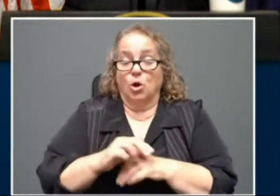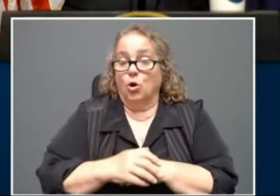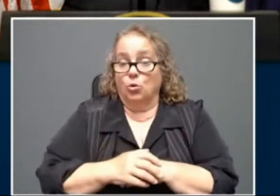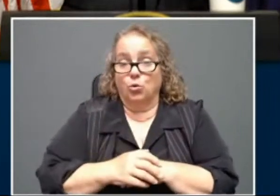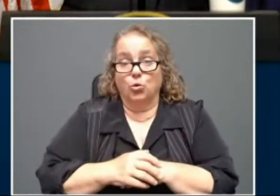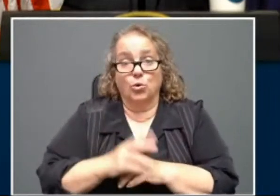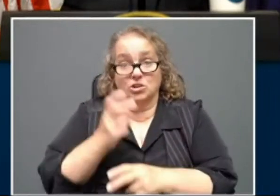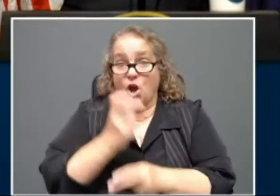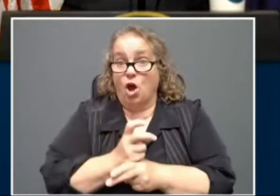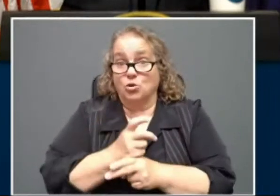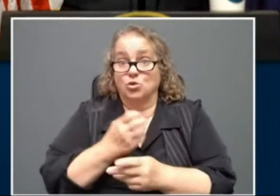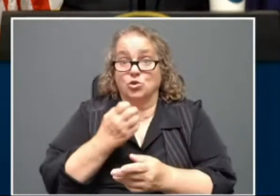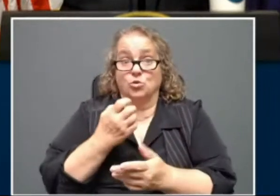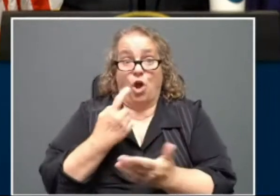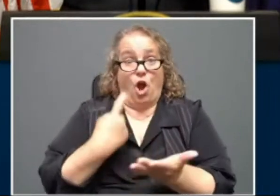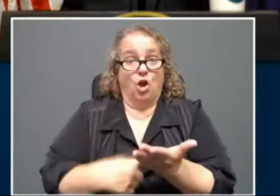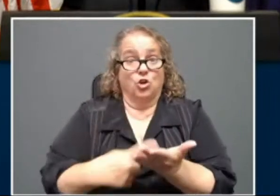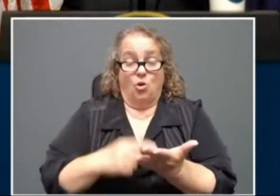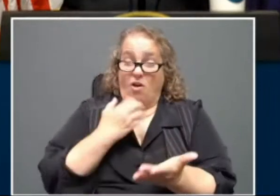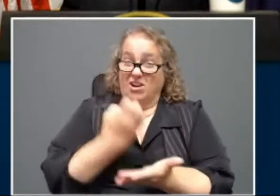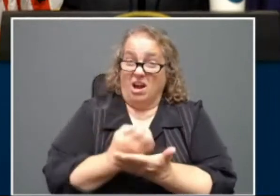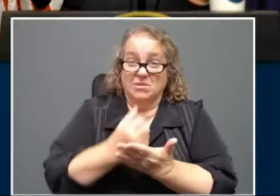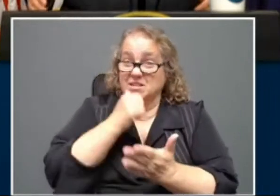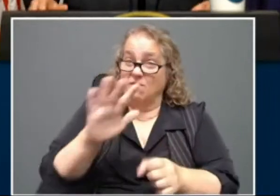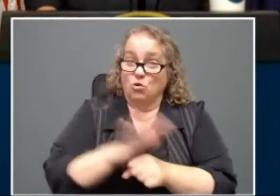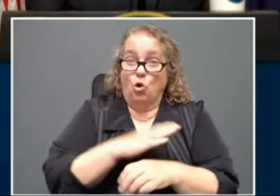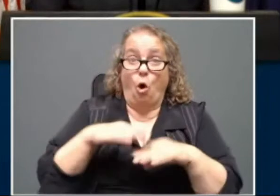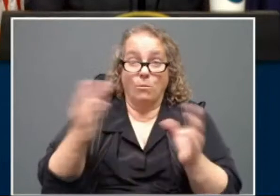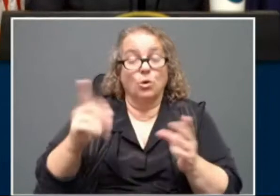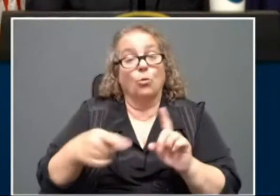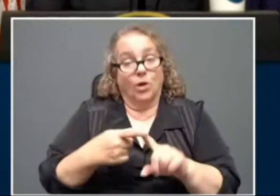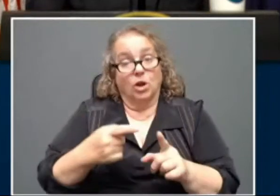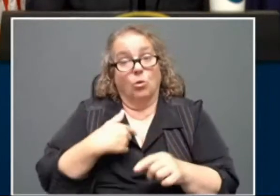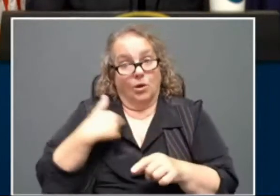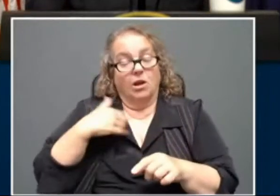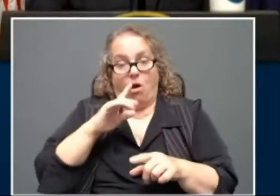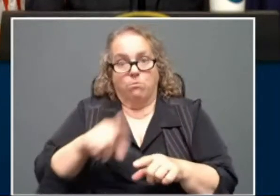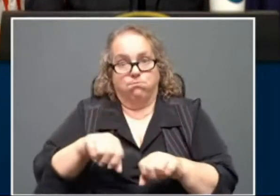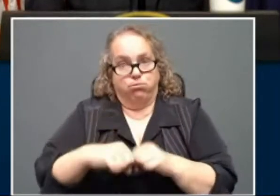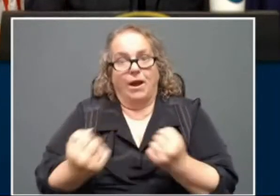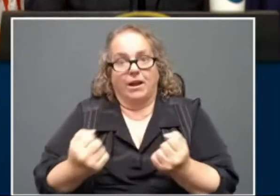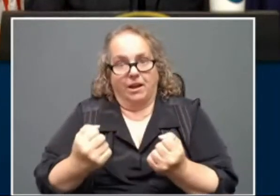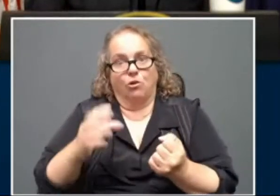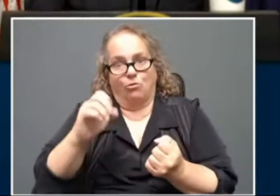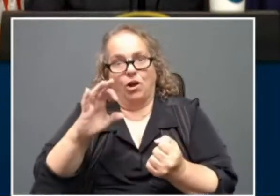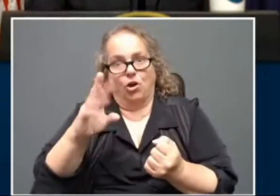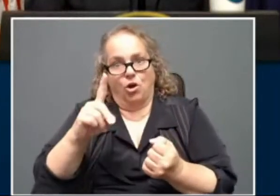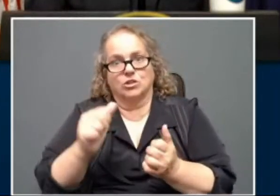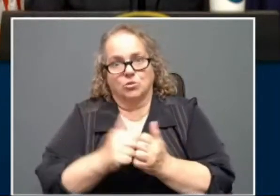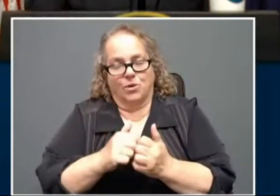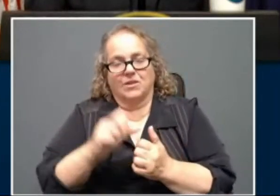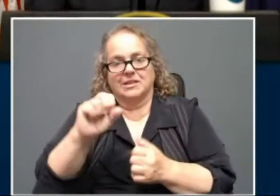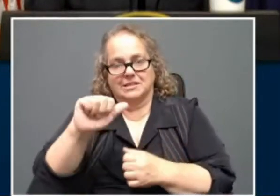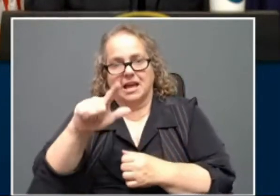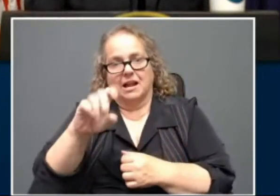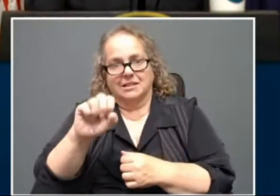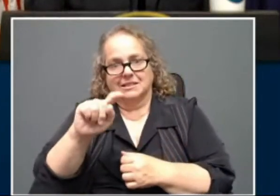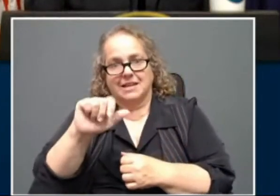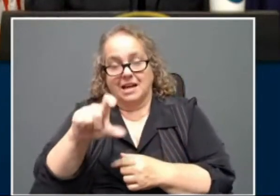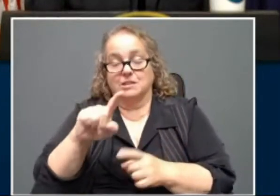fully open when we're breaking records on sales tax of all time. But as we return more towards normalcy, it'll be nice